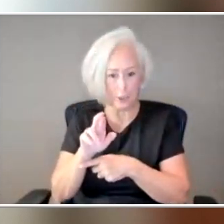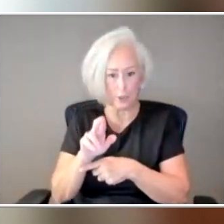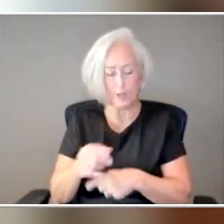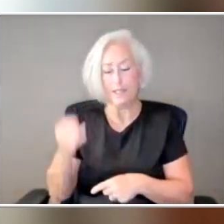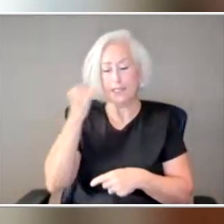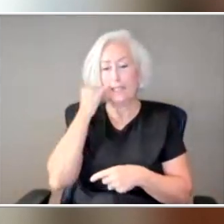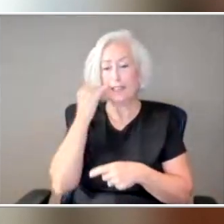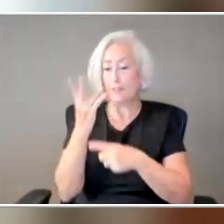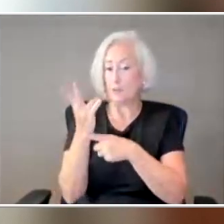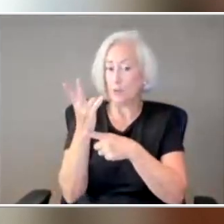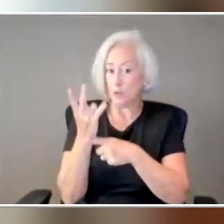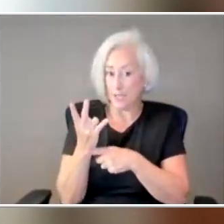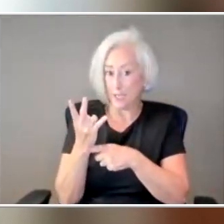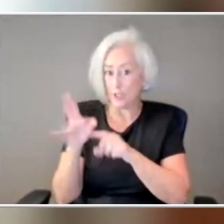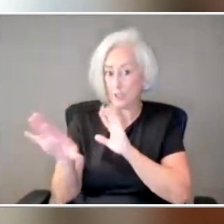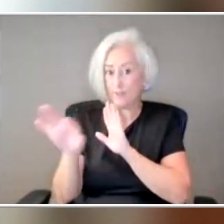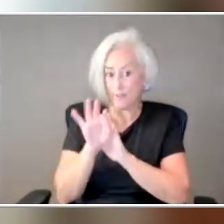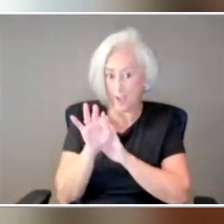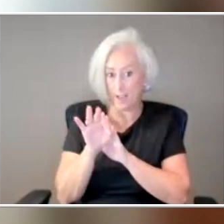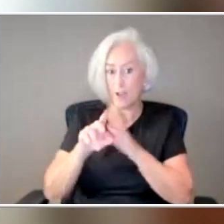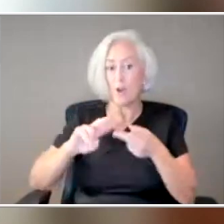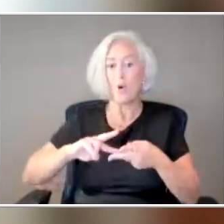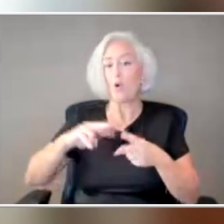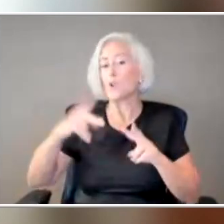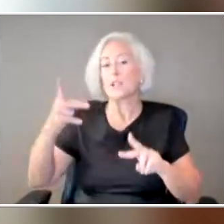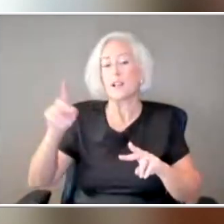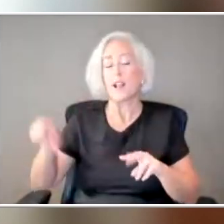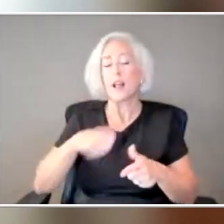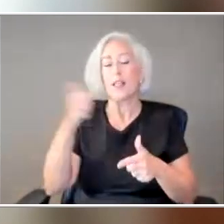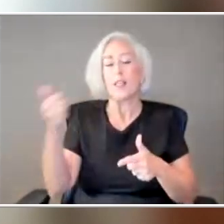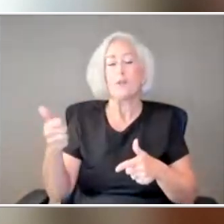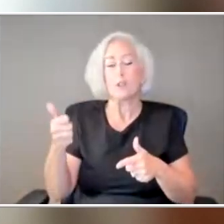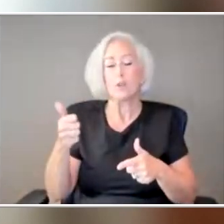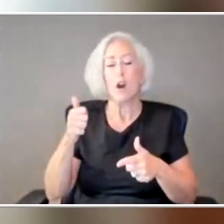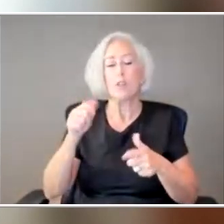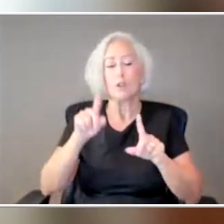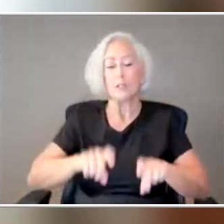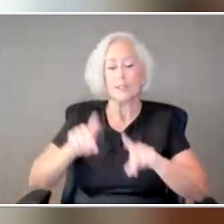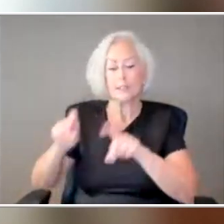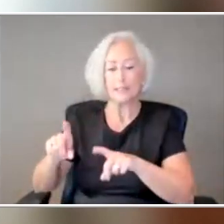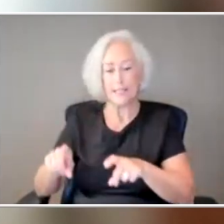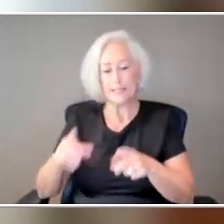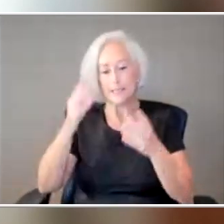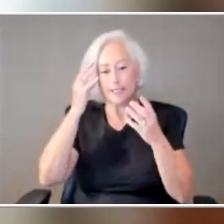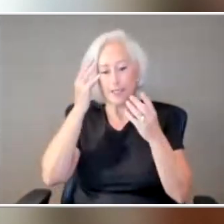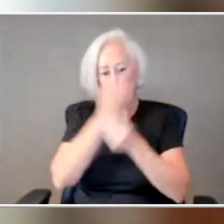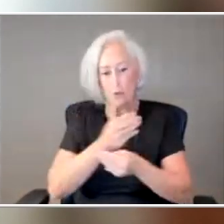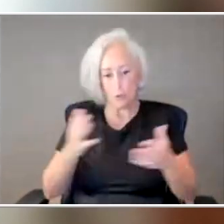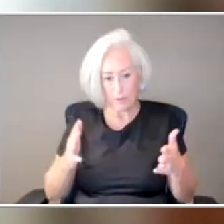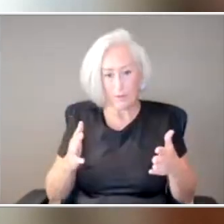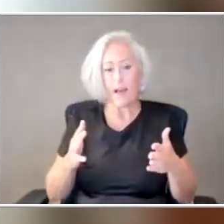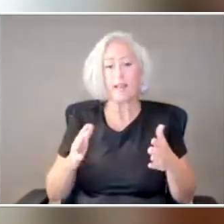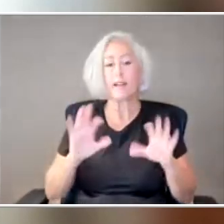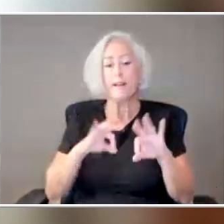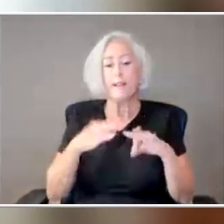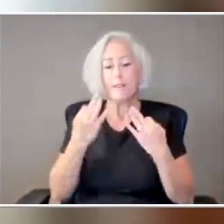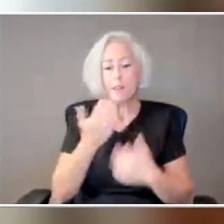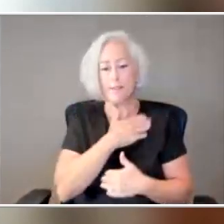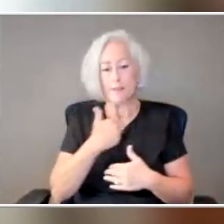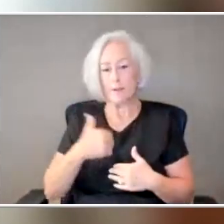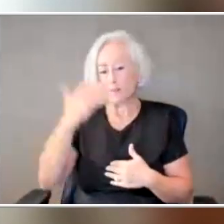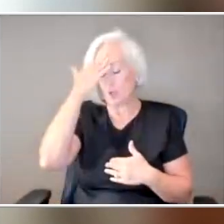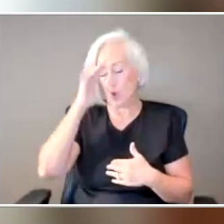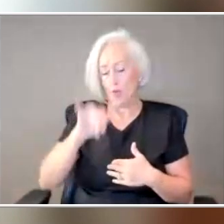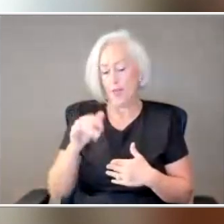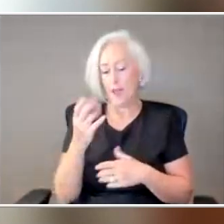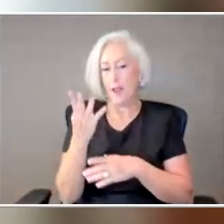then what we call cascade testing and letting the first, second, and third degree family members know about that mutation in the family and let them